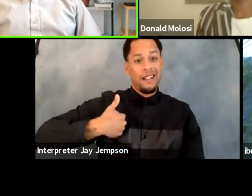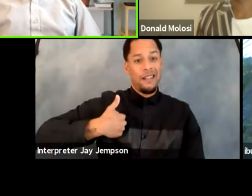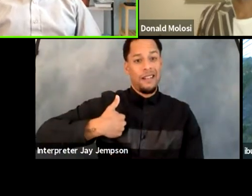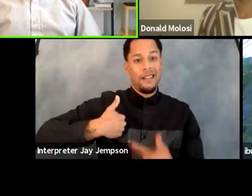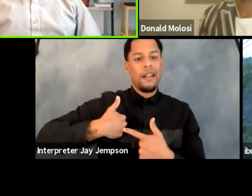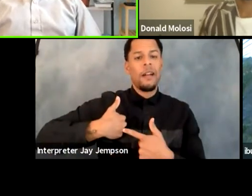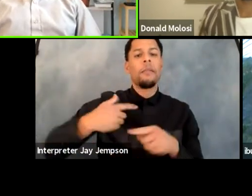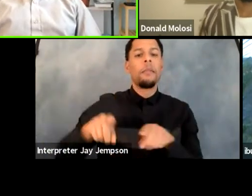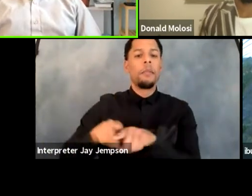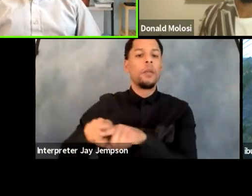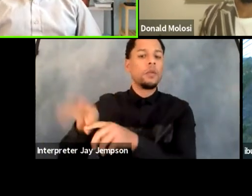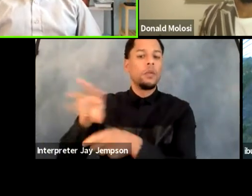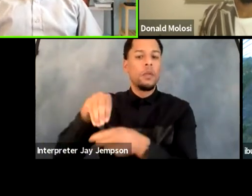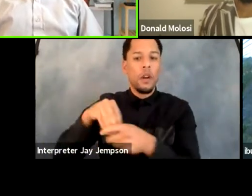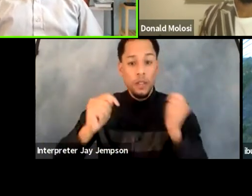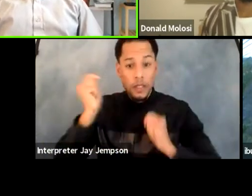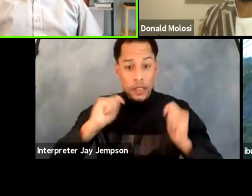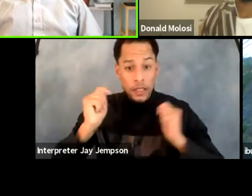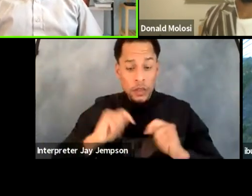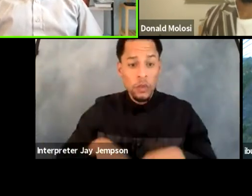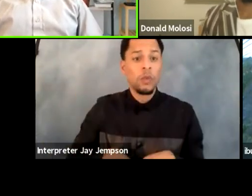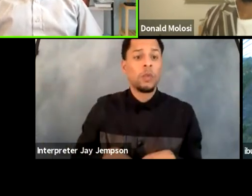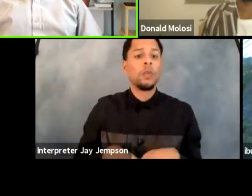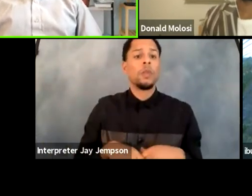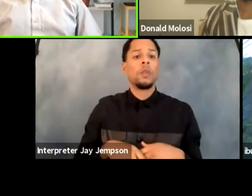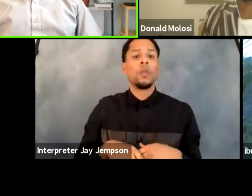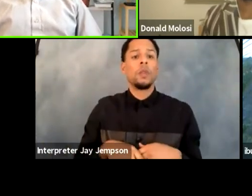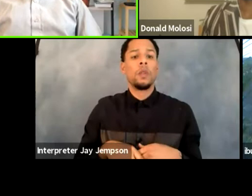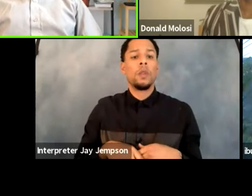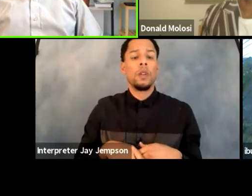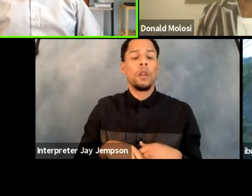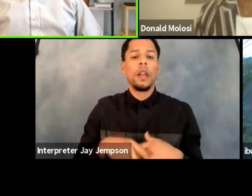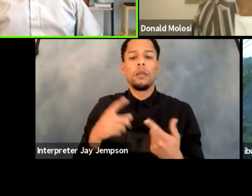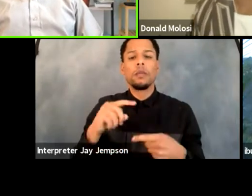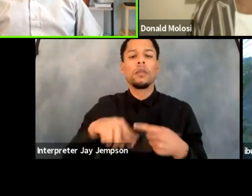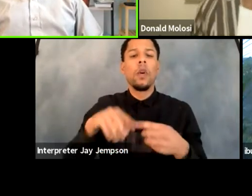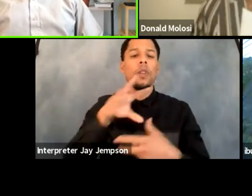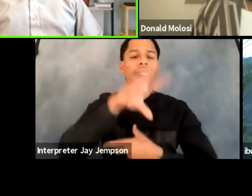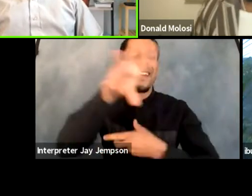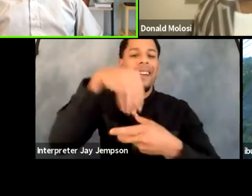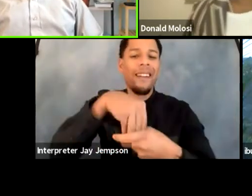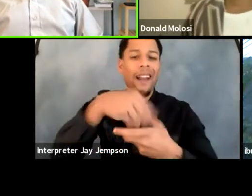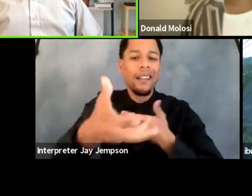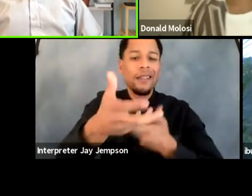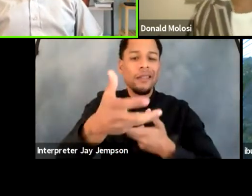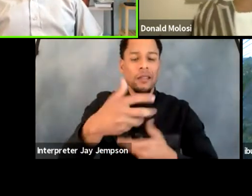theater and a director of the Center for Socially Engaged Theater.